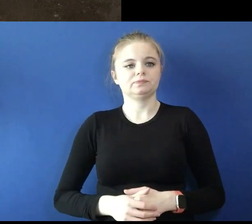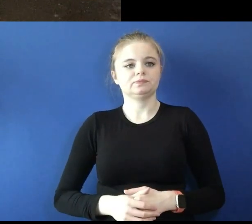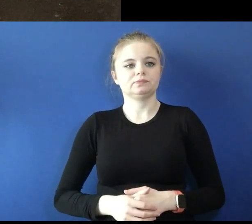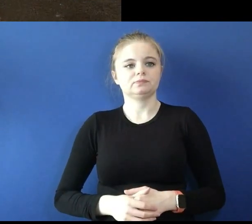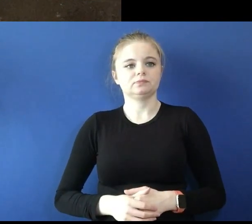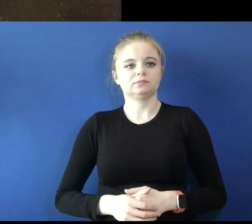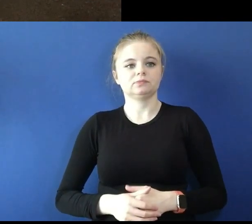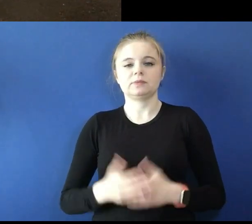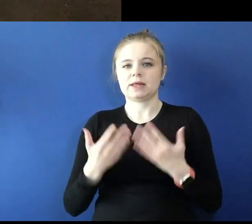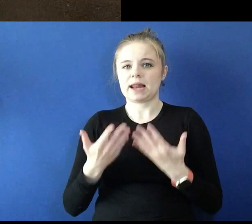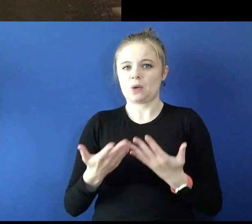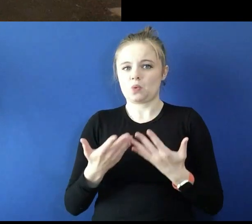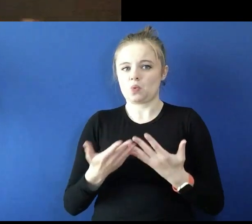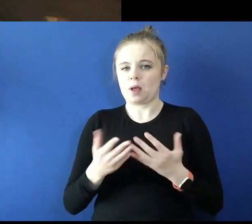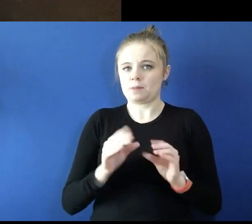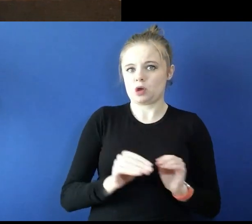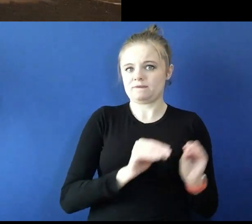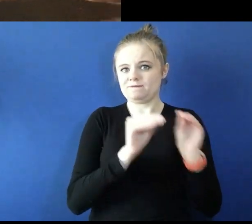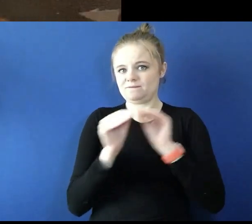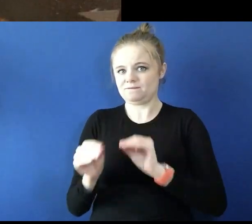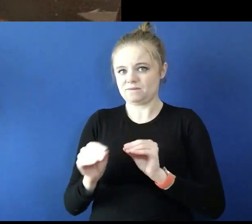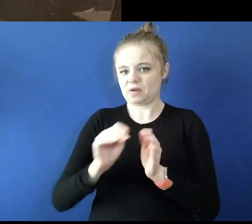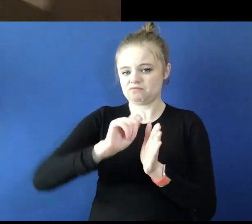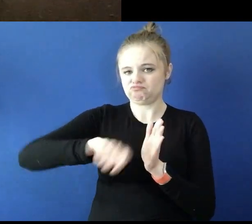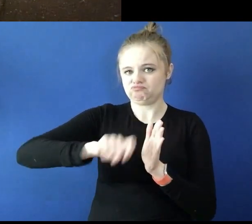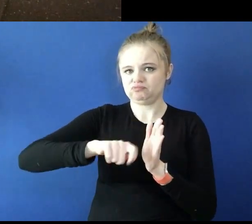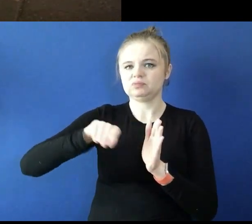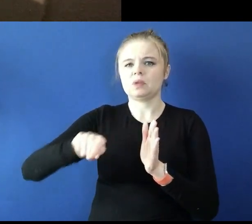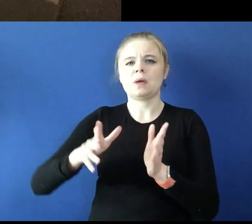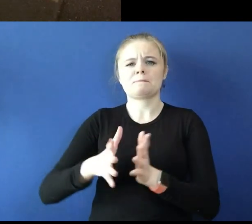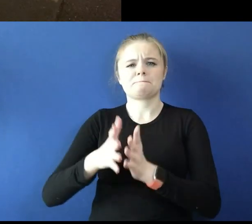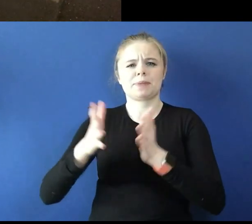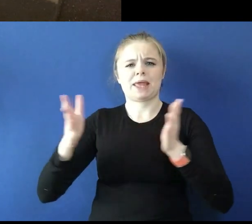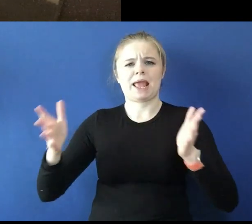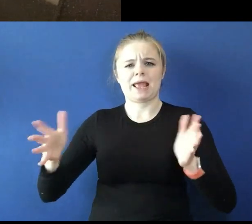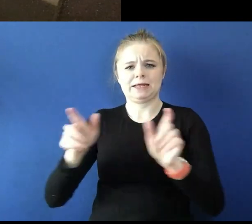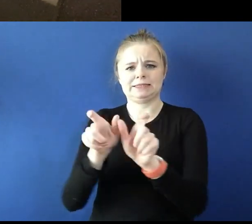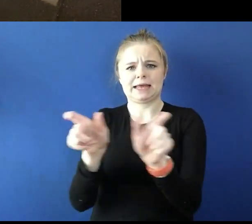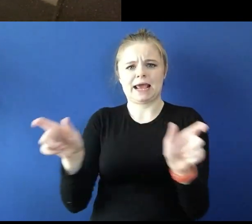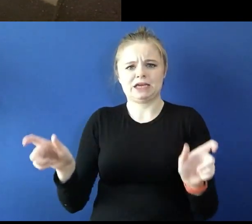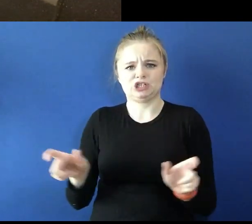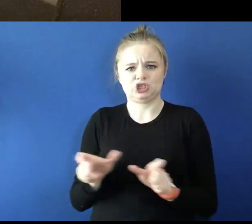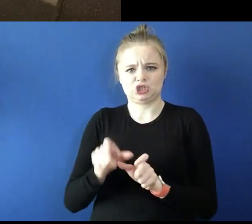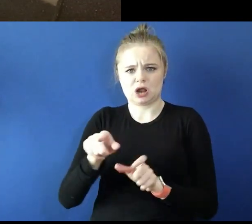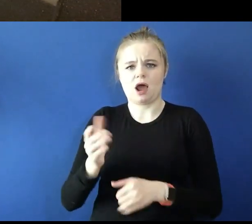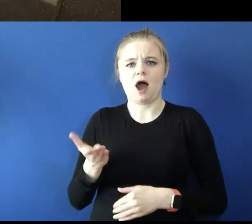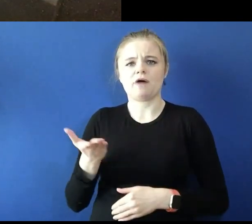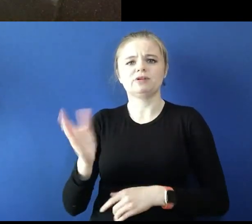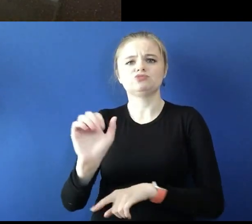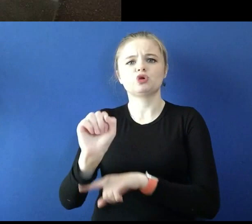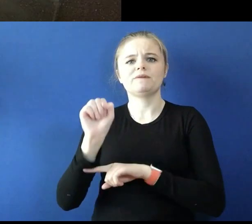I'm going to transfer it into a large oven proof dish.